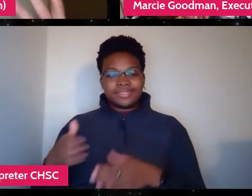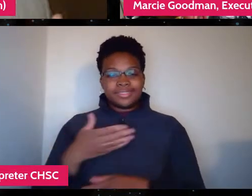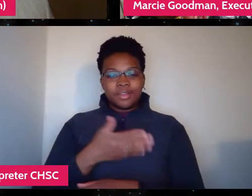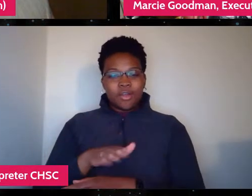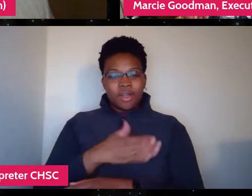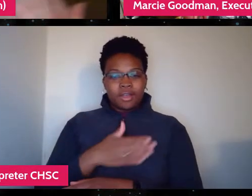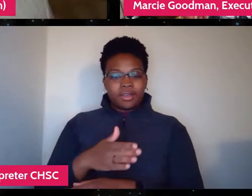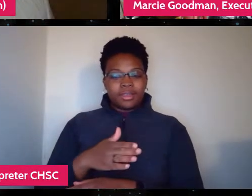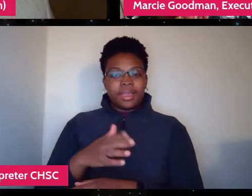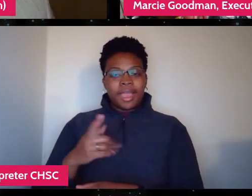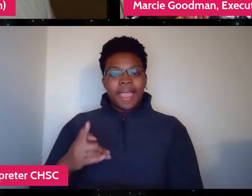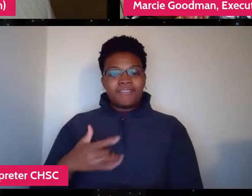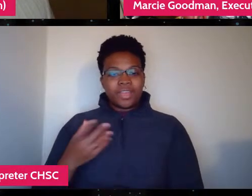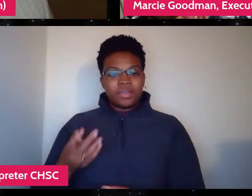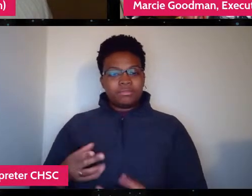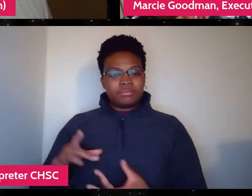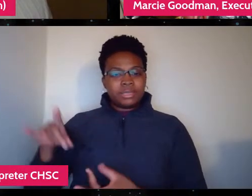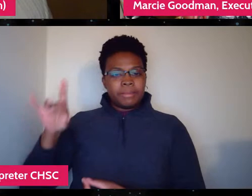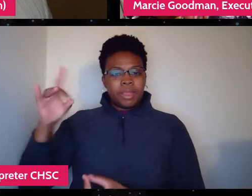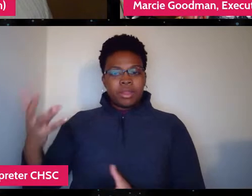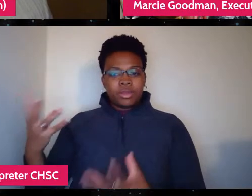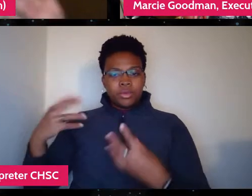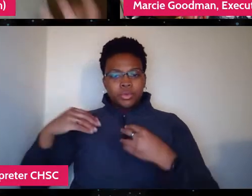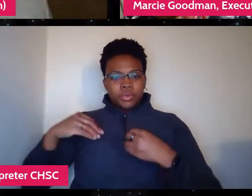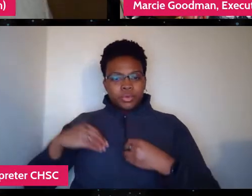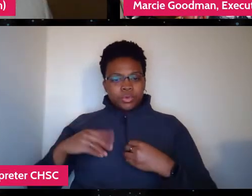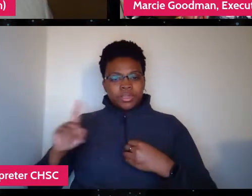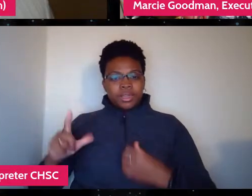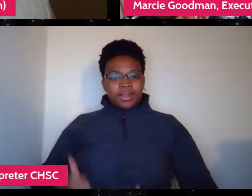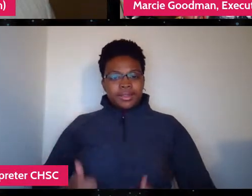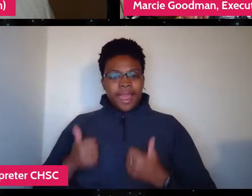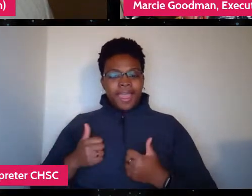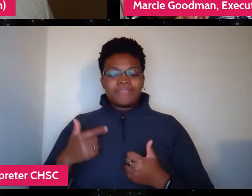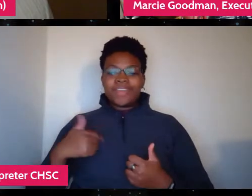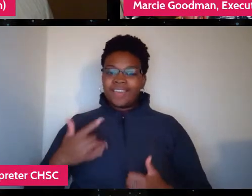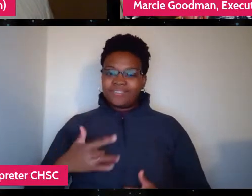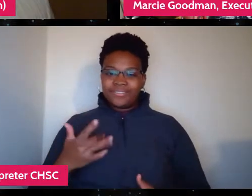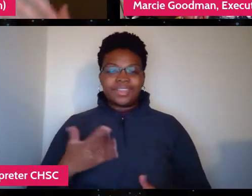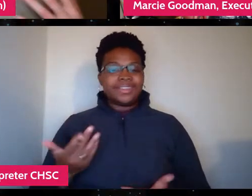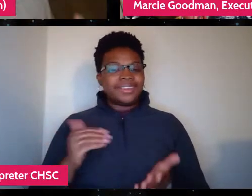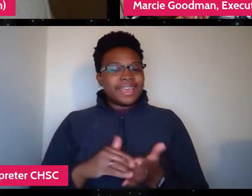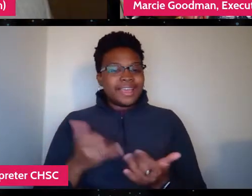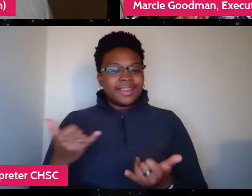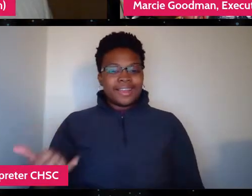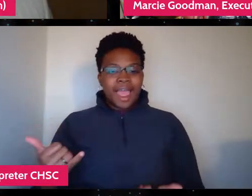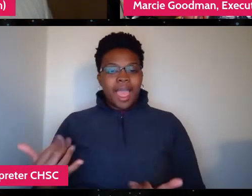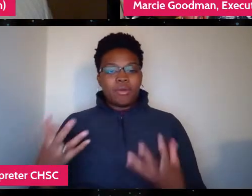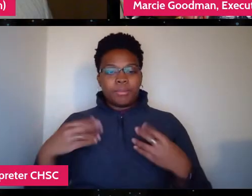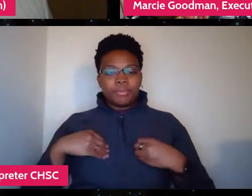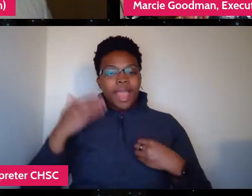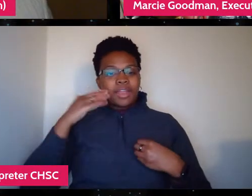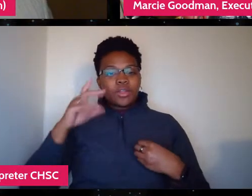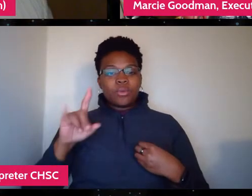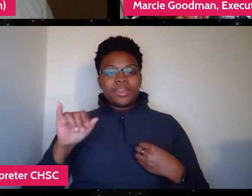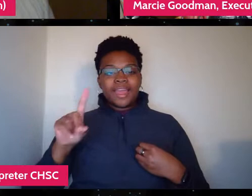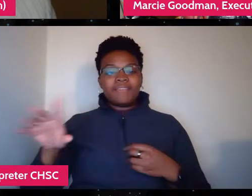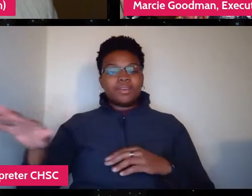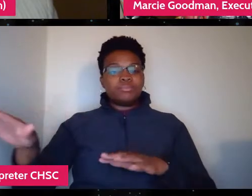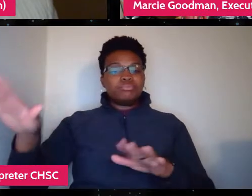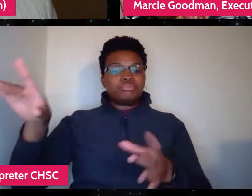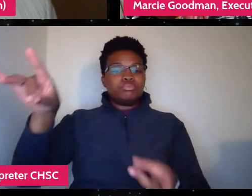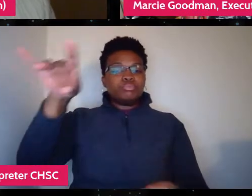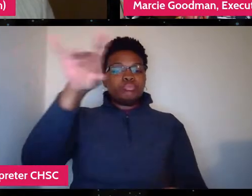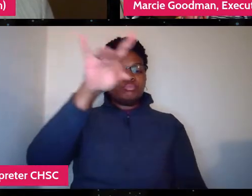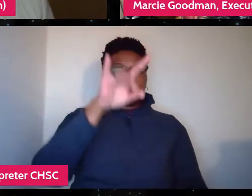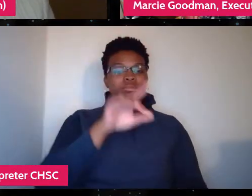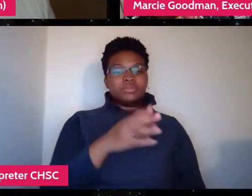paying homage to in my film. And I can feel them again right now. And I know David is out there too. So thank you